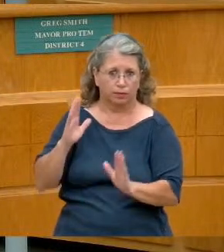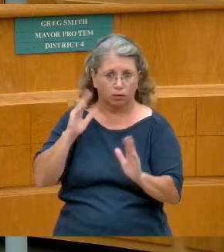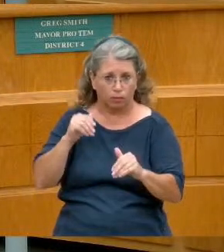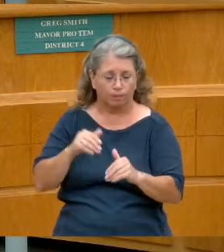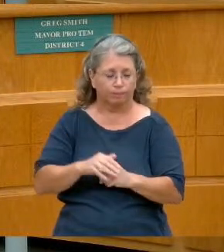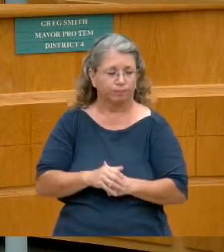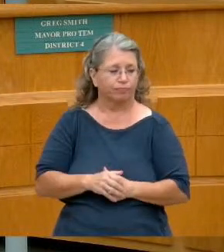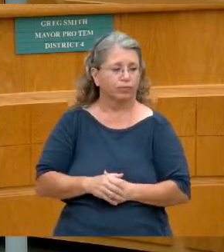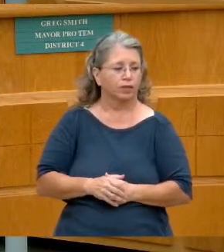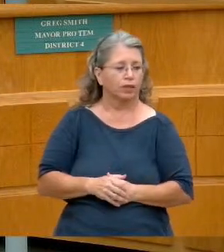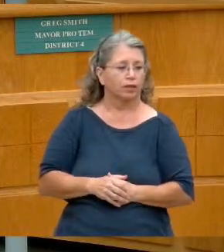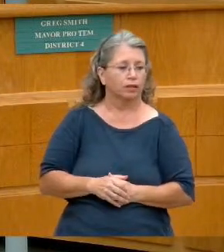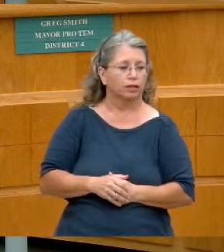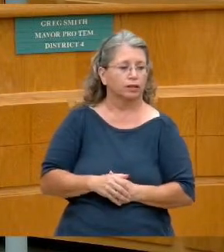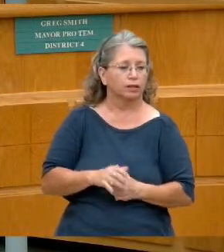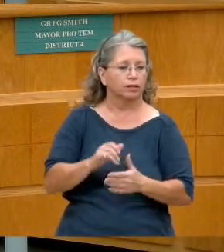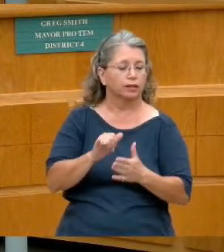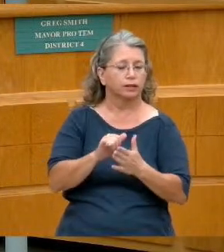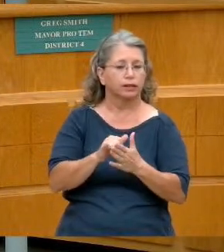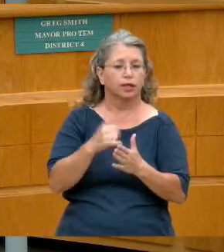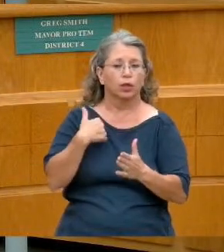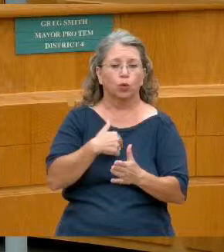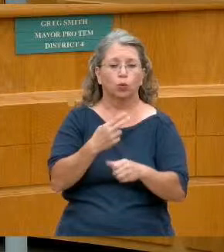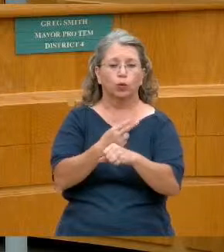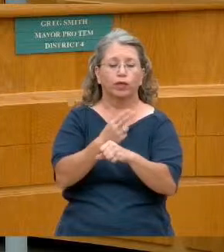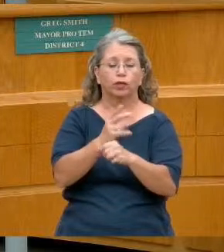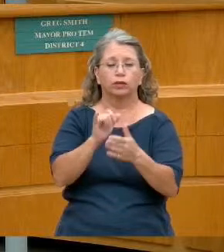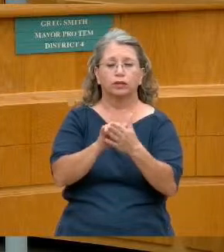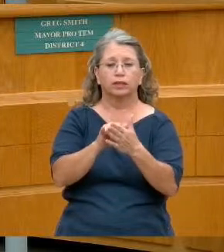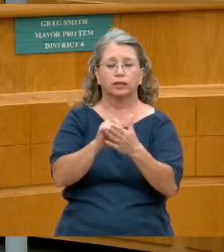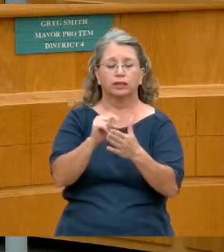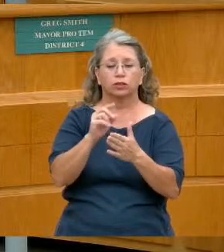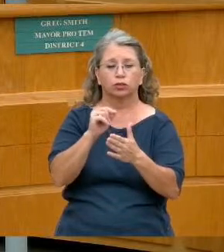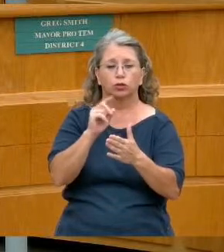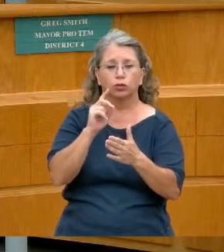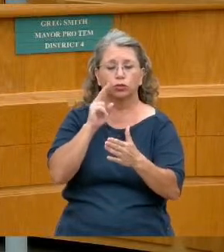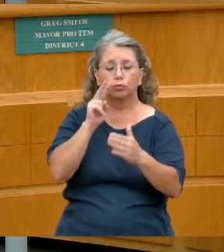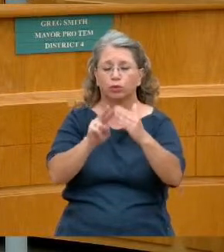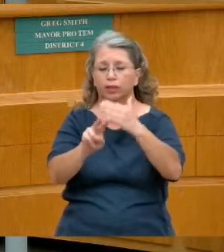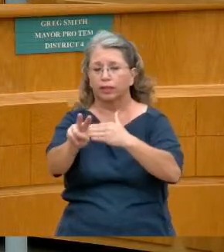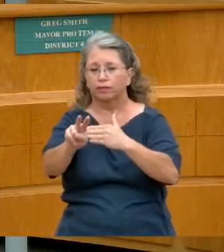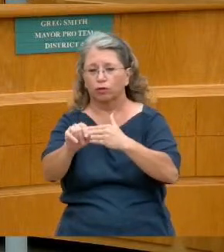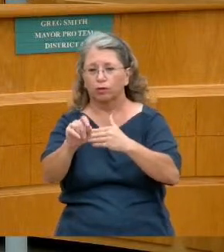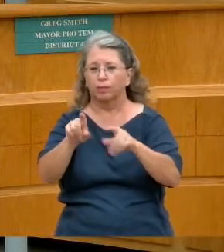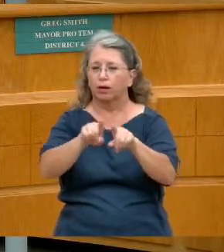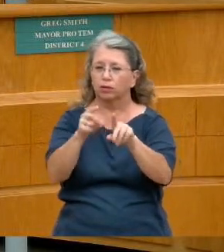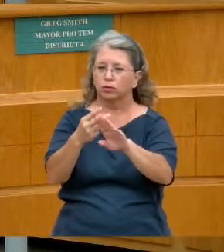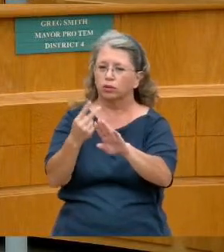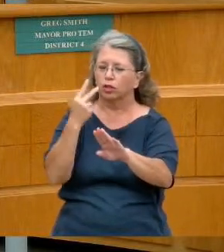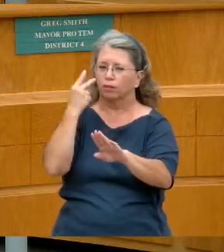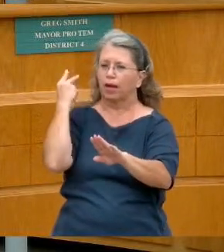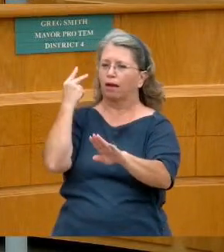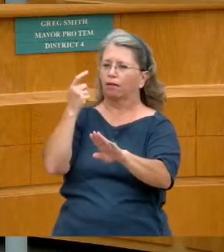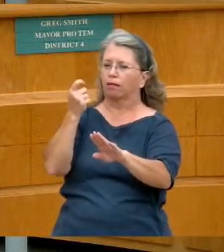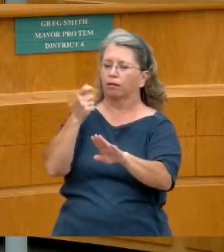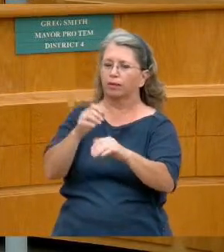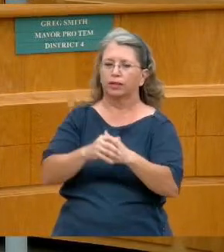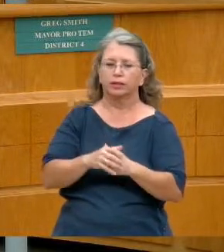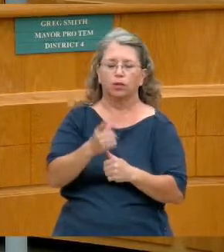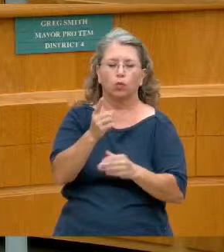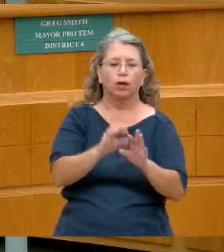task force does, and we use this to project forward and project backwards also. So one important number